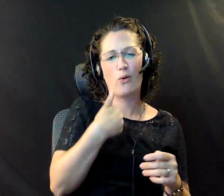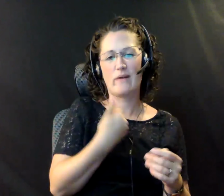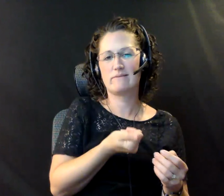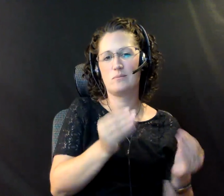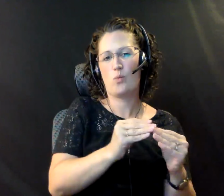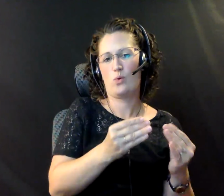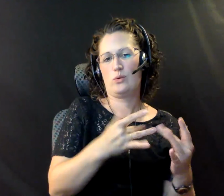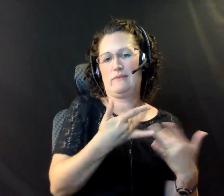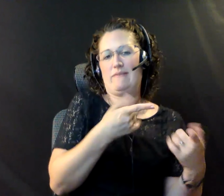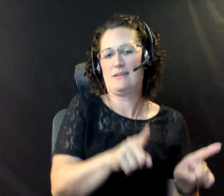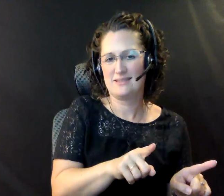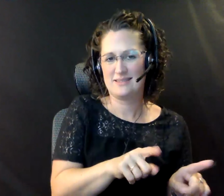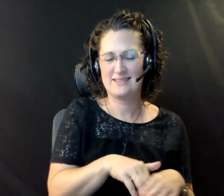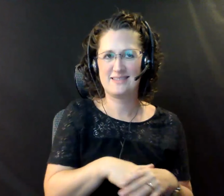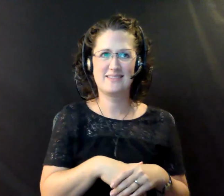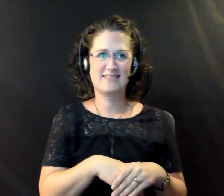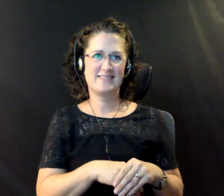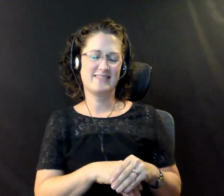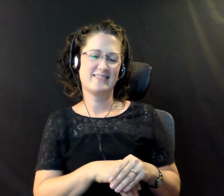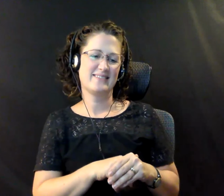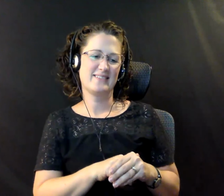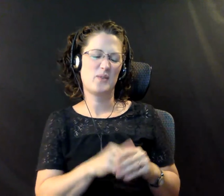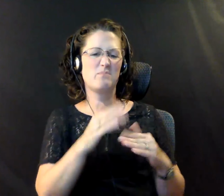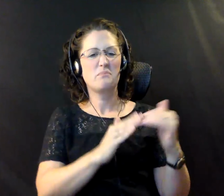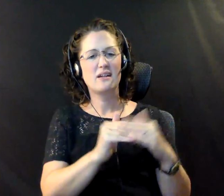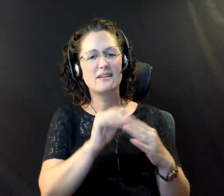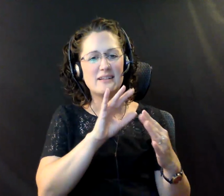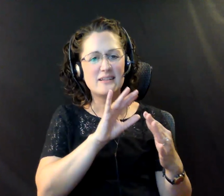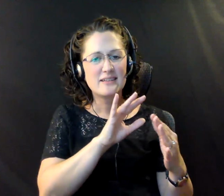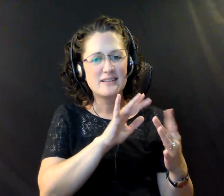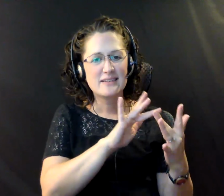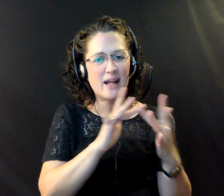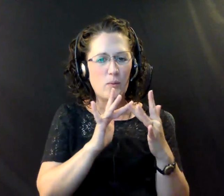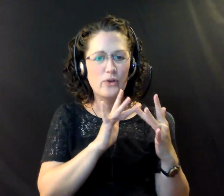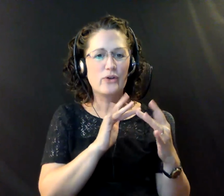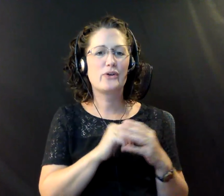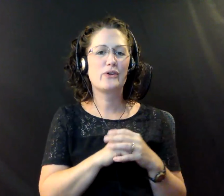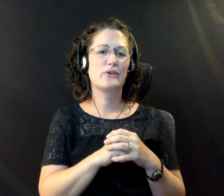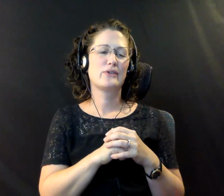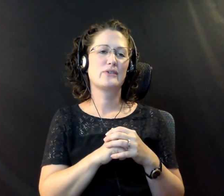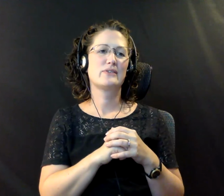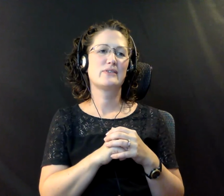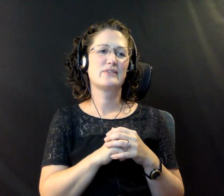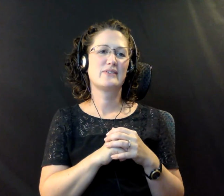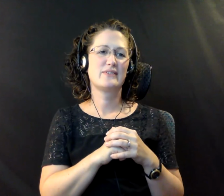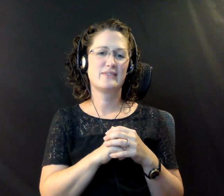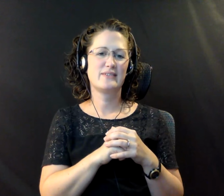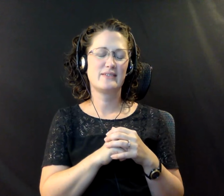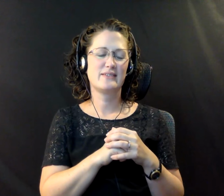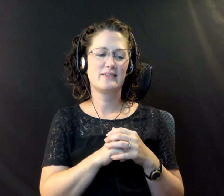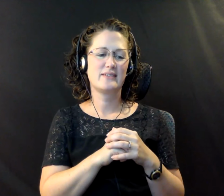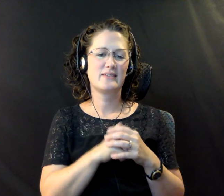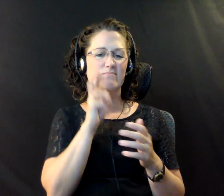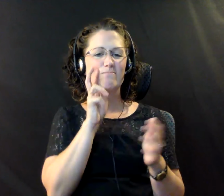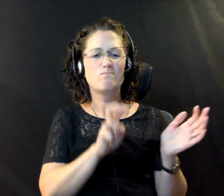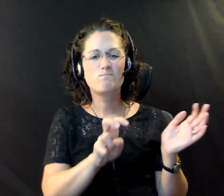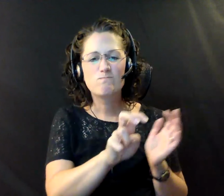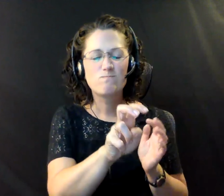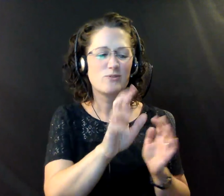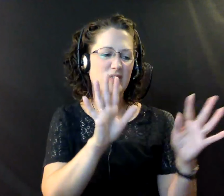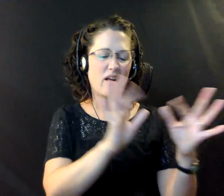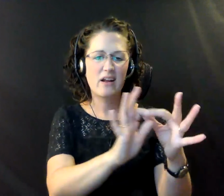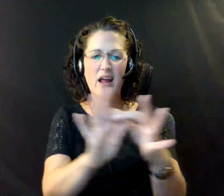those networks. It's in making introductions, it's that navigating and connecting, but